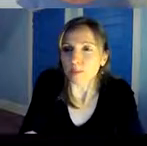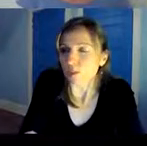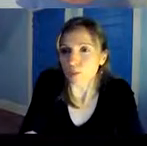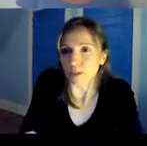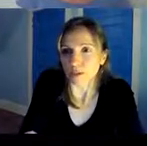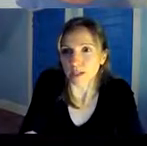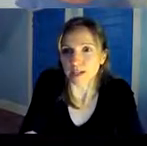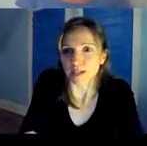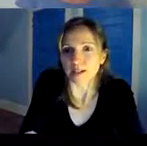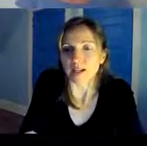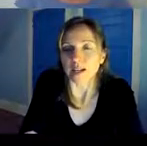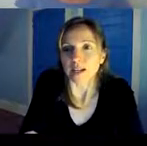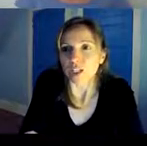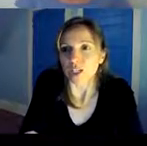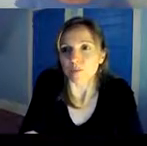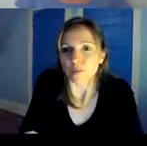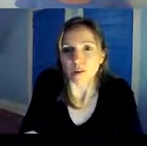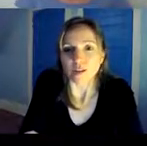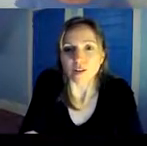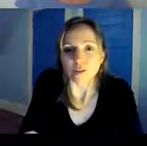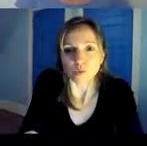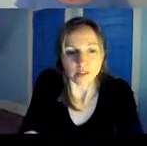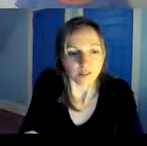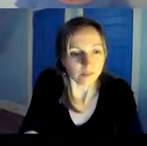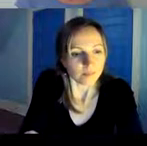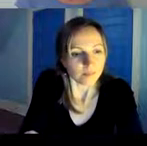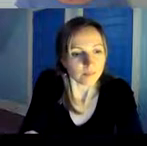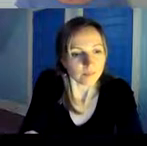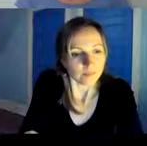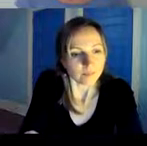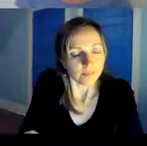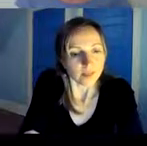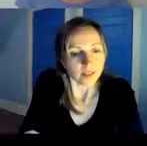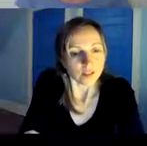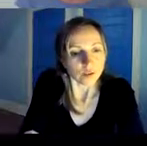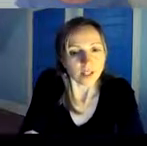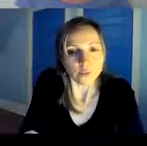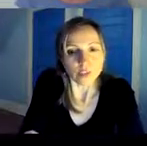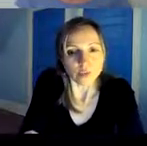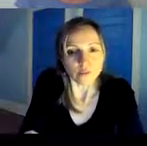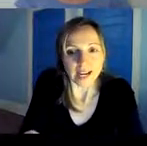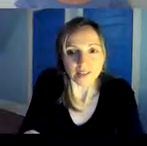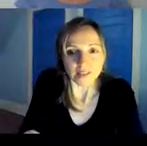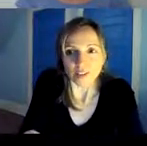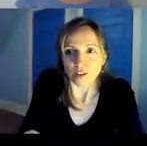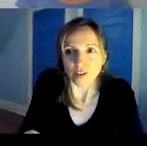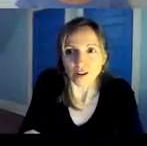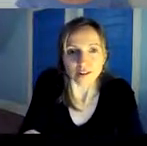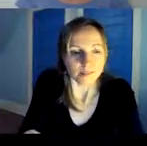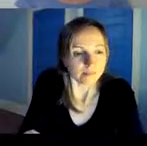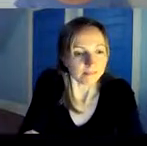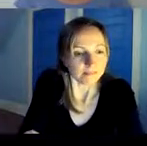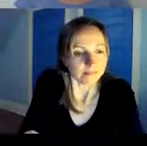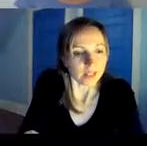from one place to another in Canada and changing from one year to another. So what can we do if we have this in our